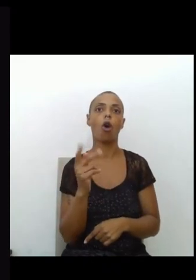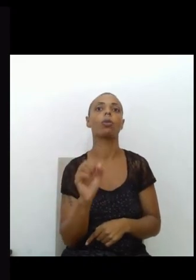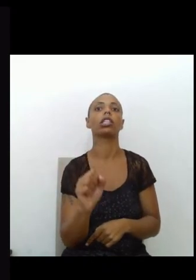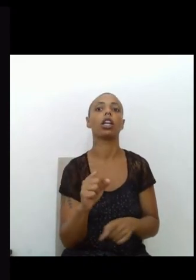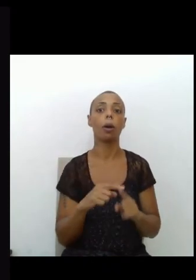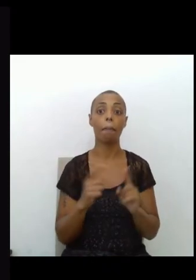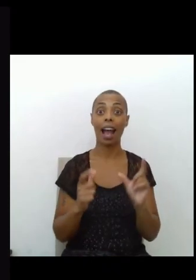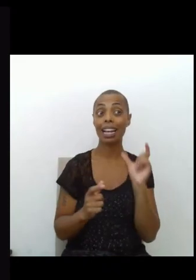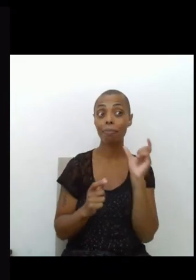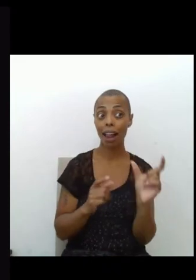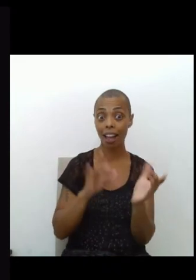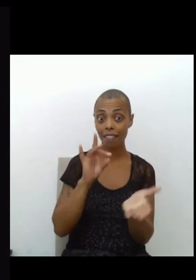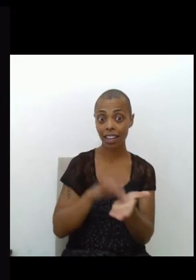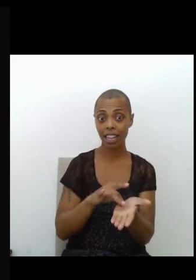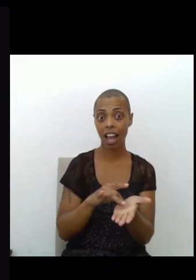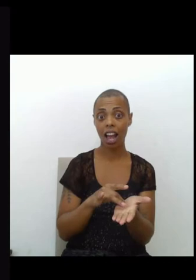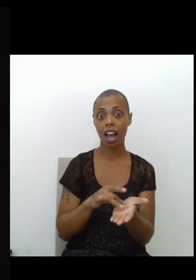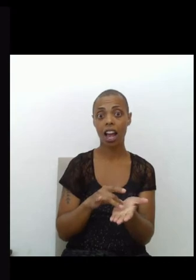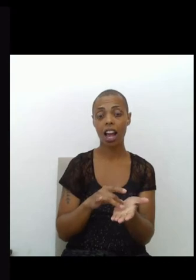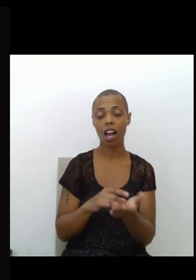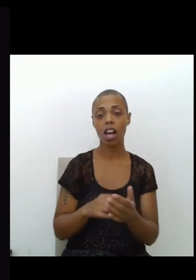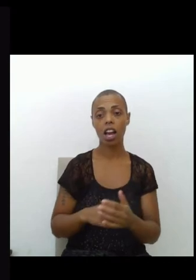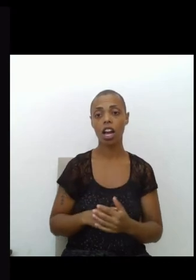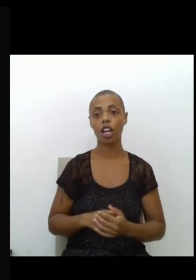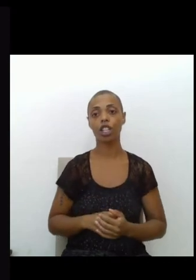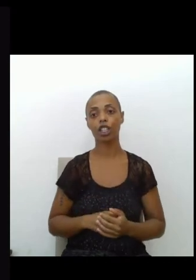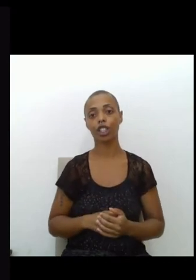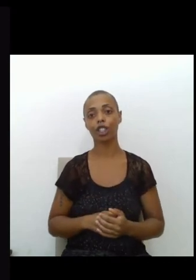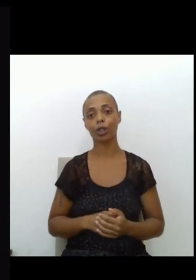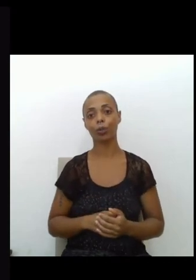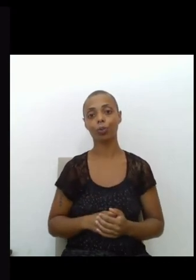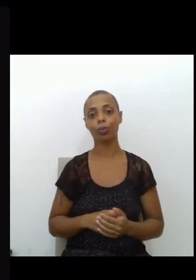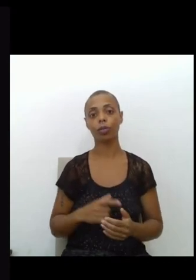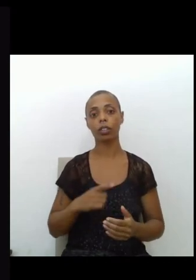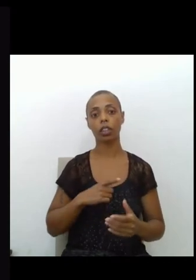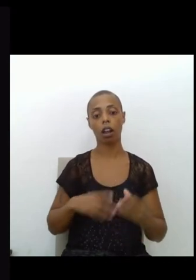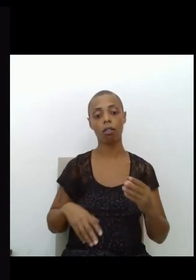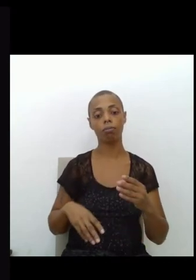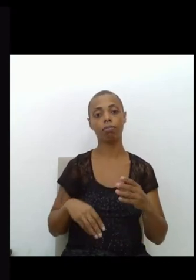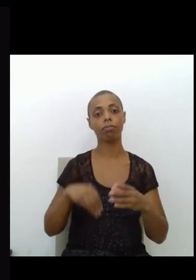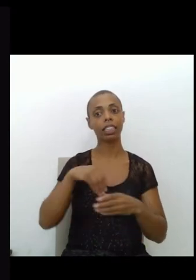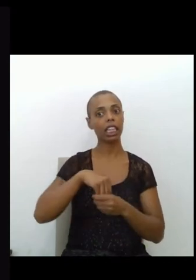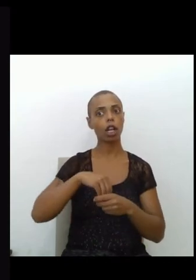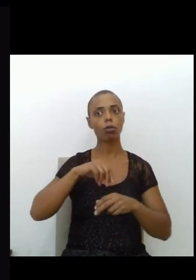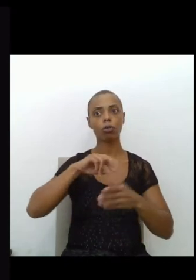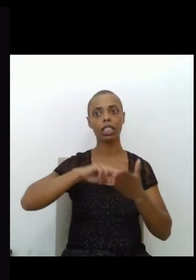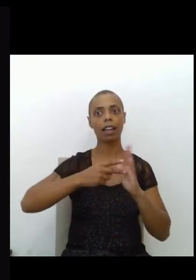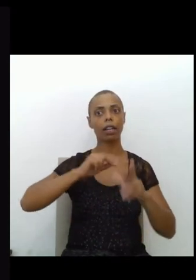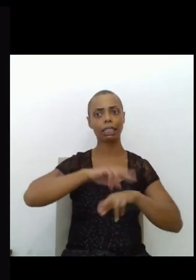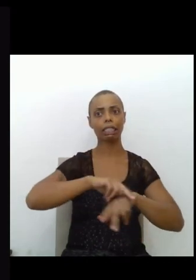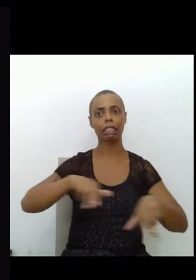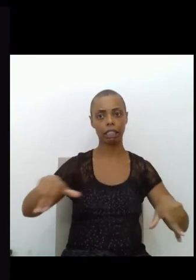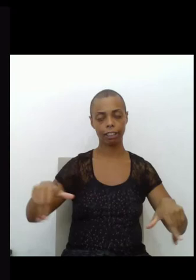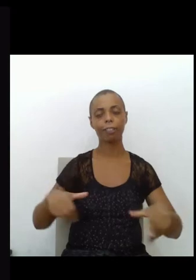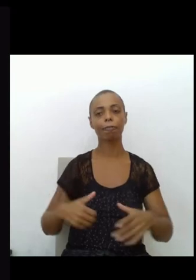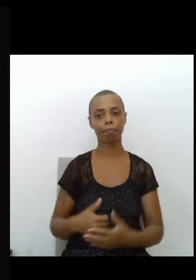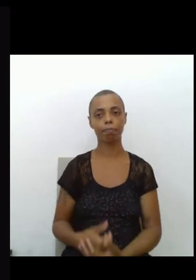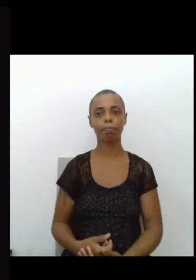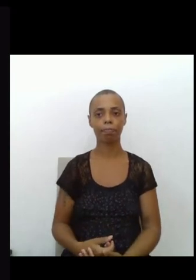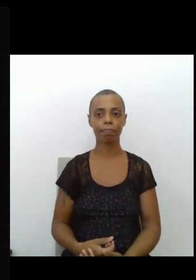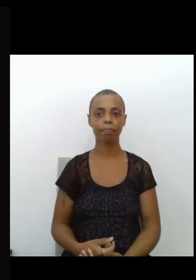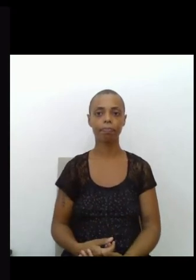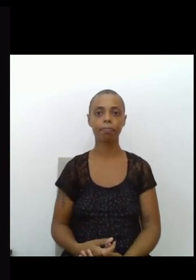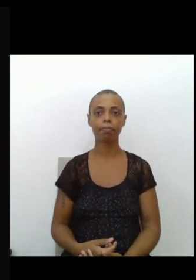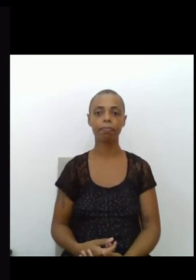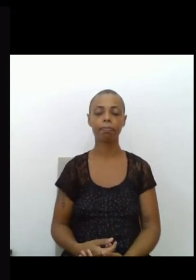um encompassing of many other diversities um also I'm in a I've also been looking at many